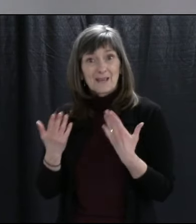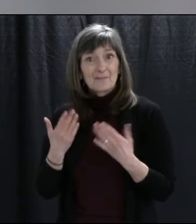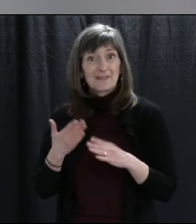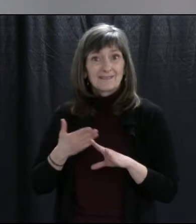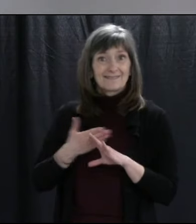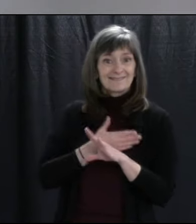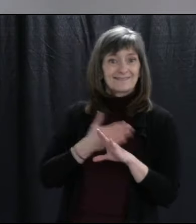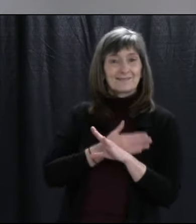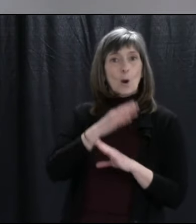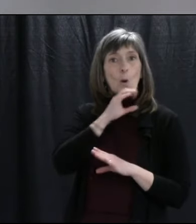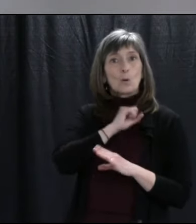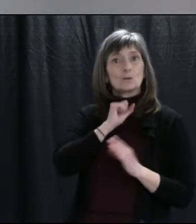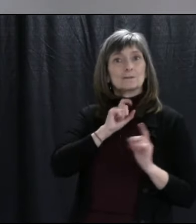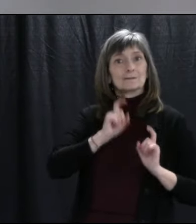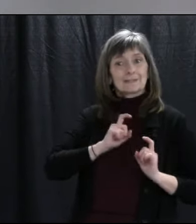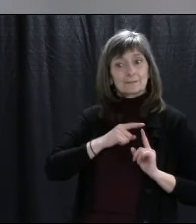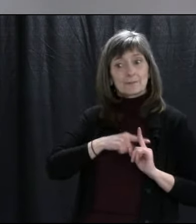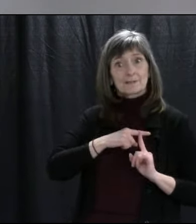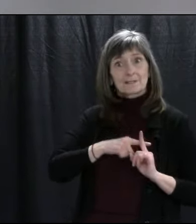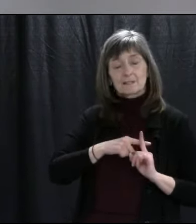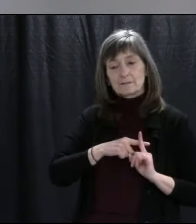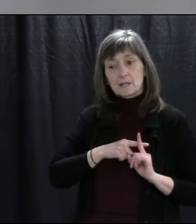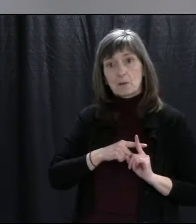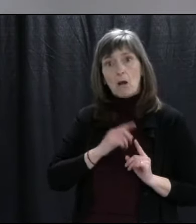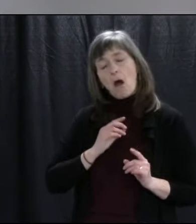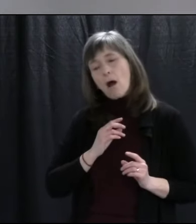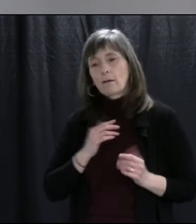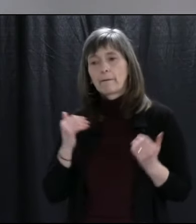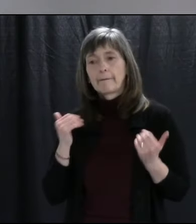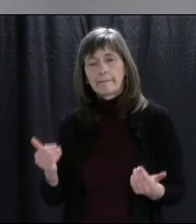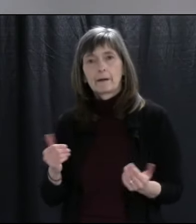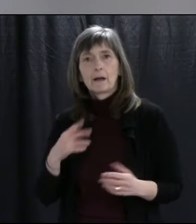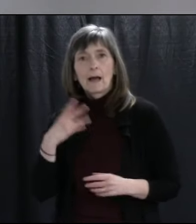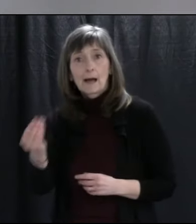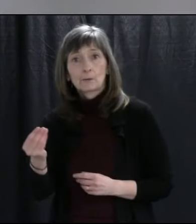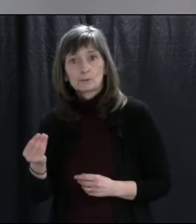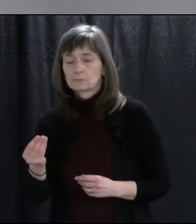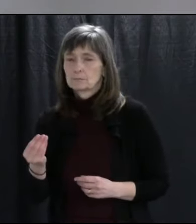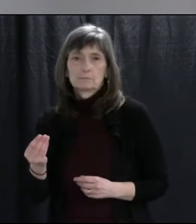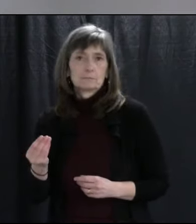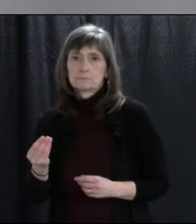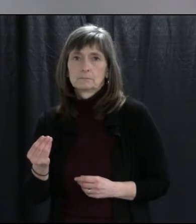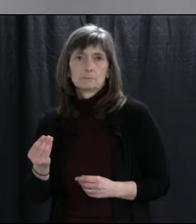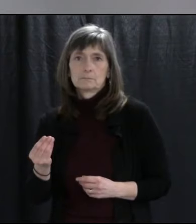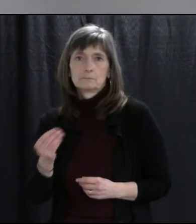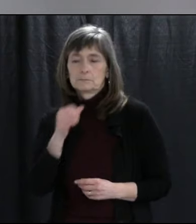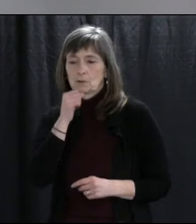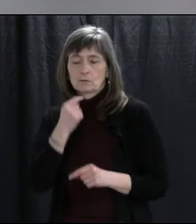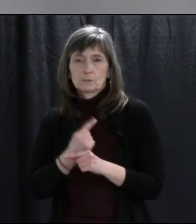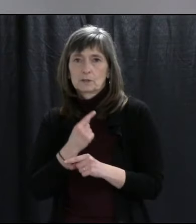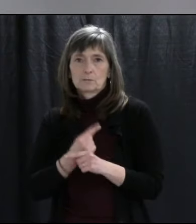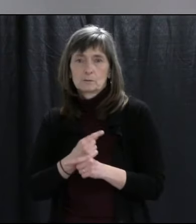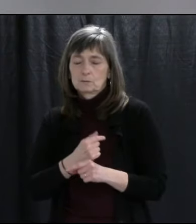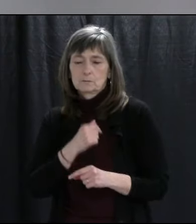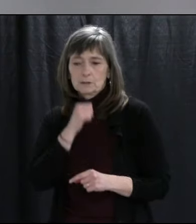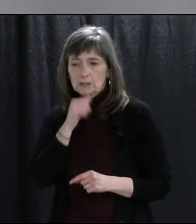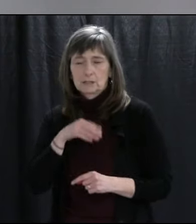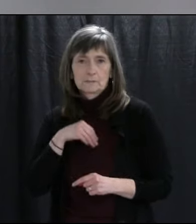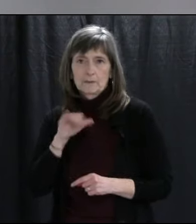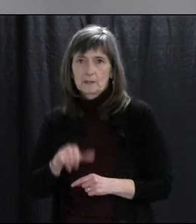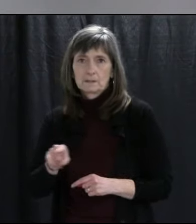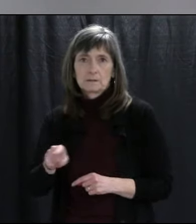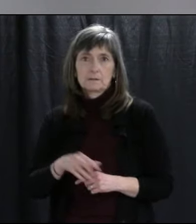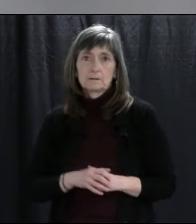have, then really this is utterly irresponsible, cannot be condoned. And we have the ability under the